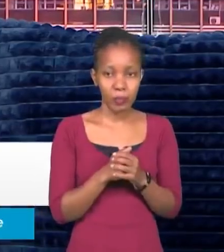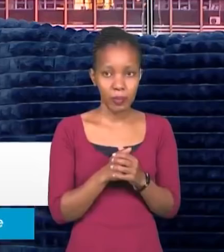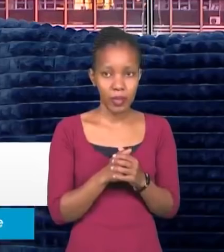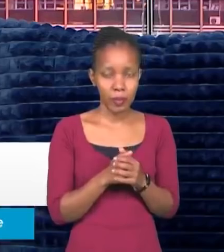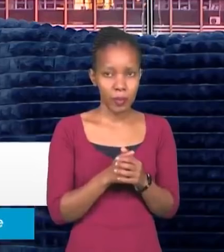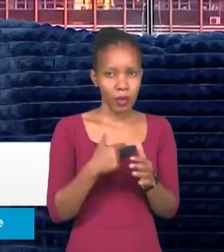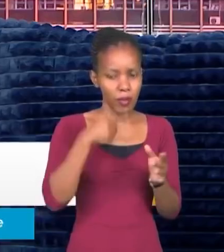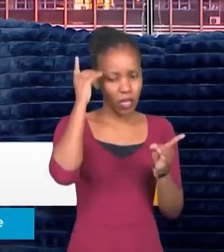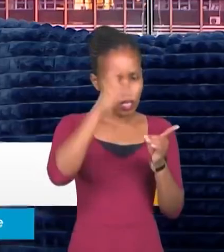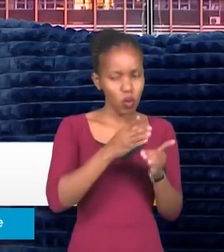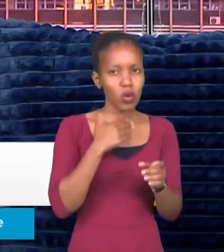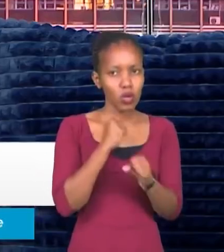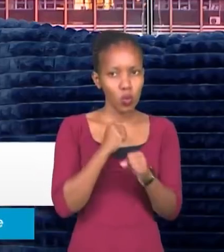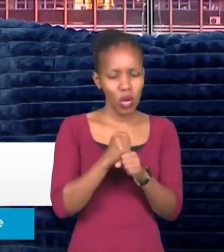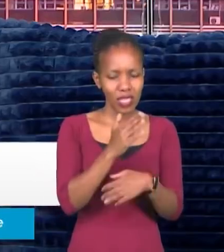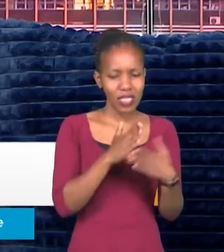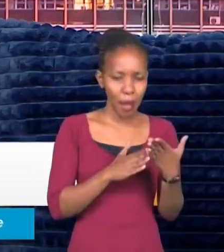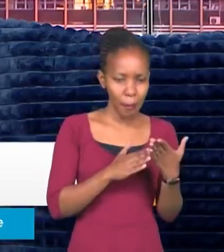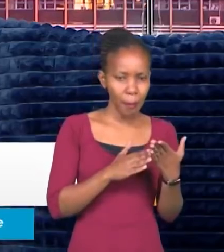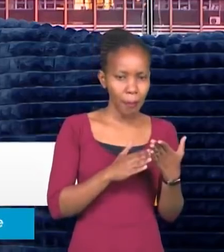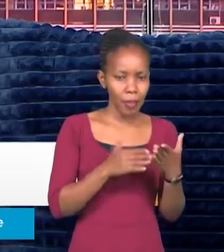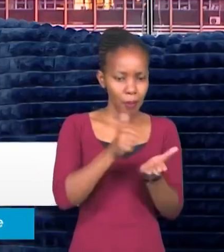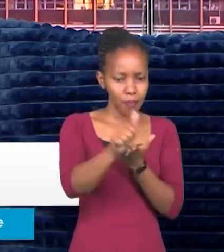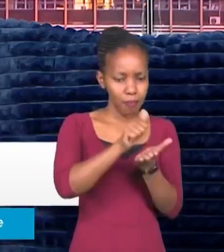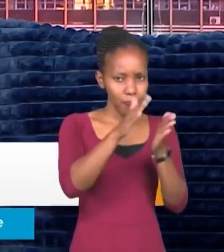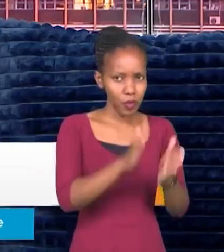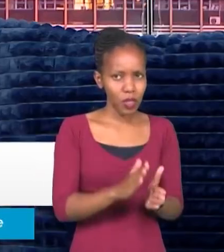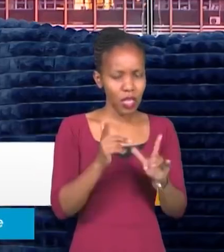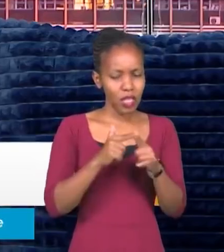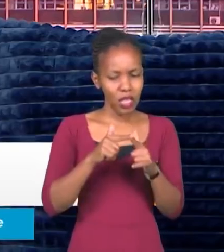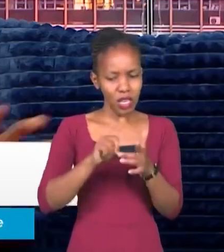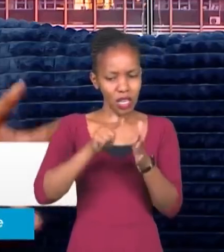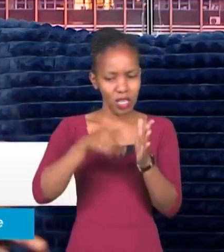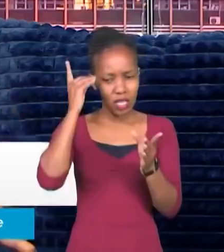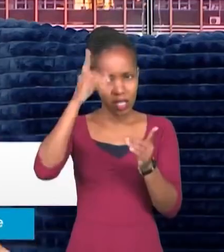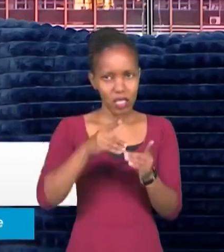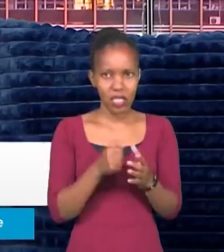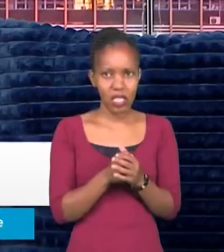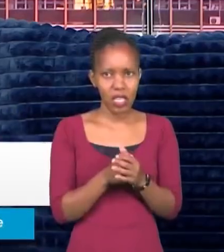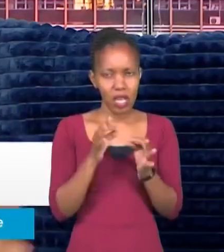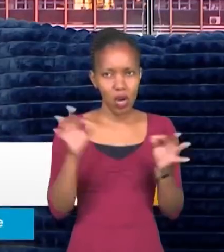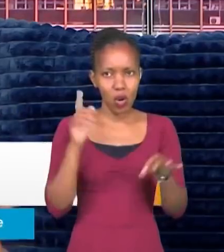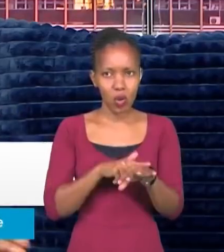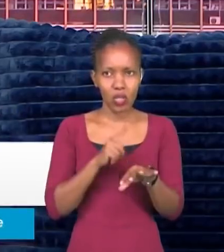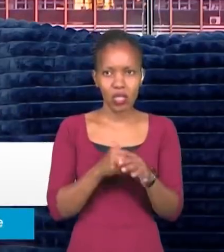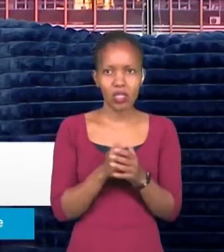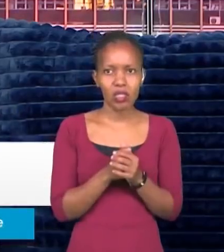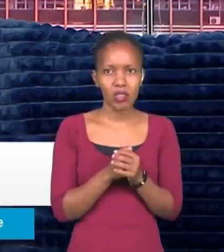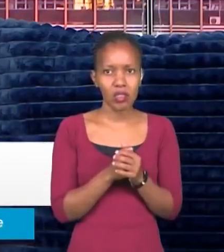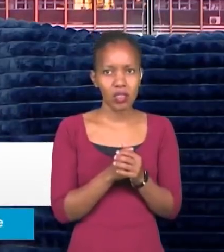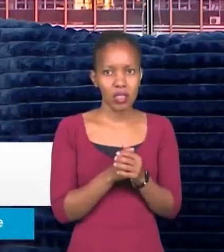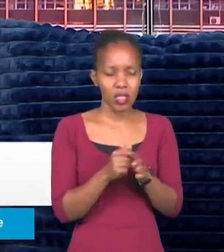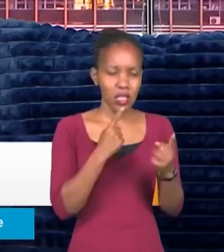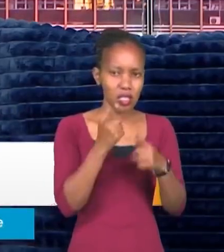I decided I wanted to work with some publishers, but then later on I decided. It's going to take a long time. You take your manuscript to this one, they tell you,